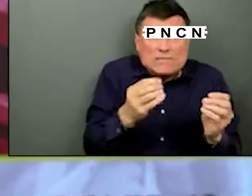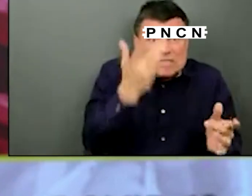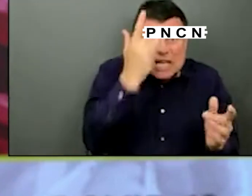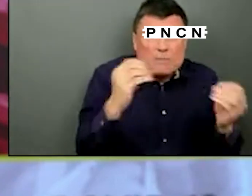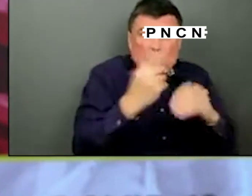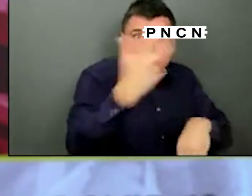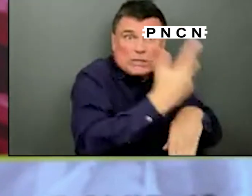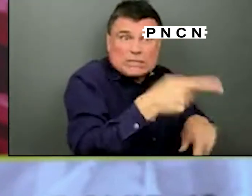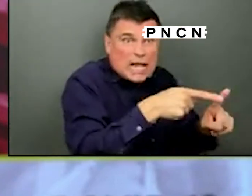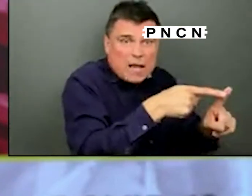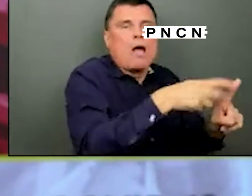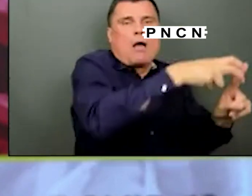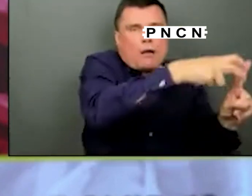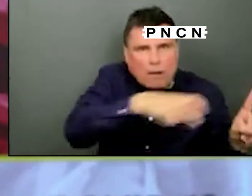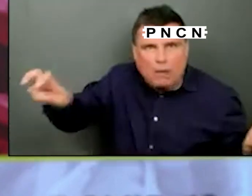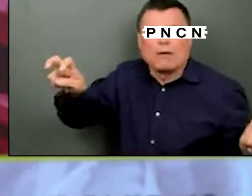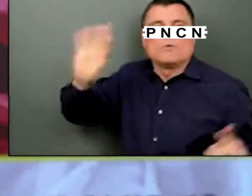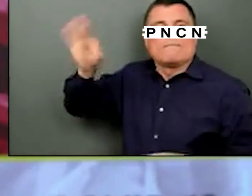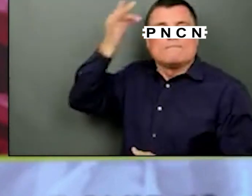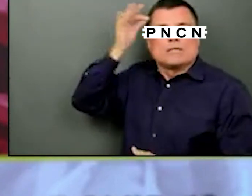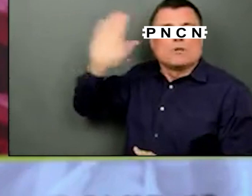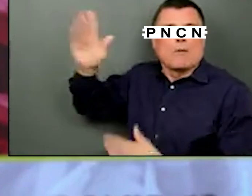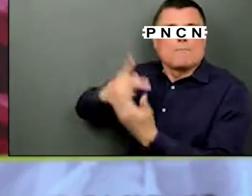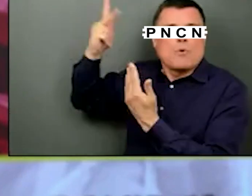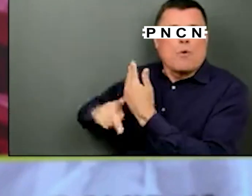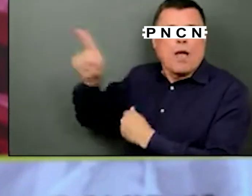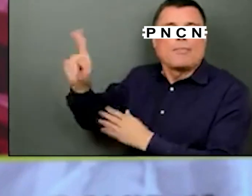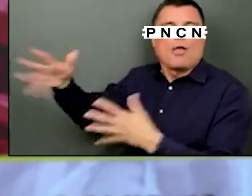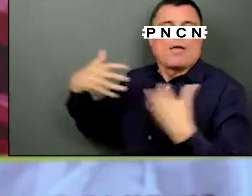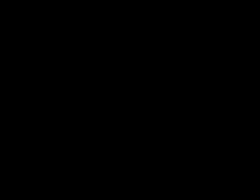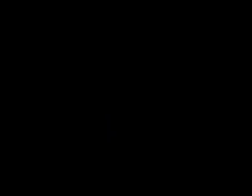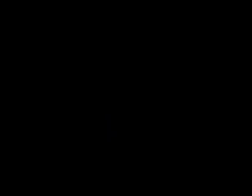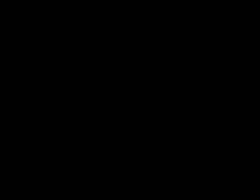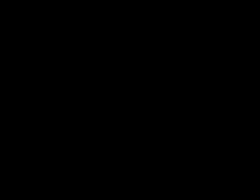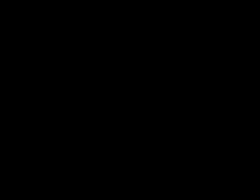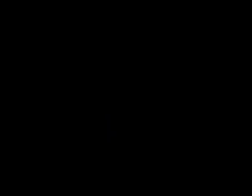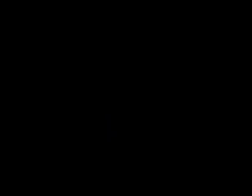the Federal Canada Recovery Sickness Benefit that provides up to 4 weeks of support.